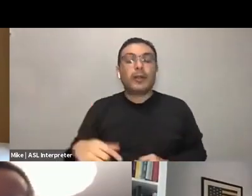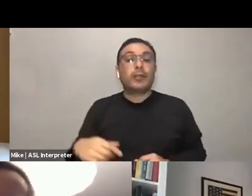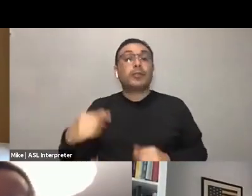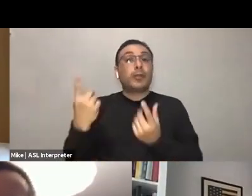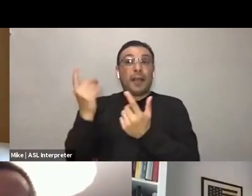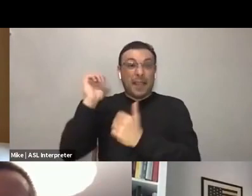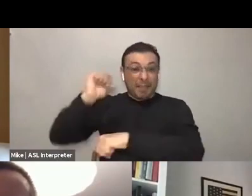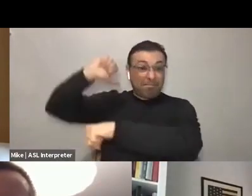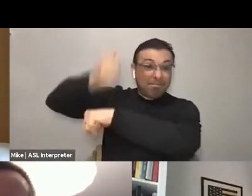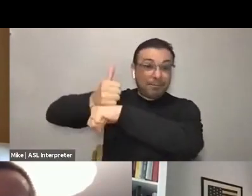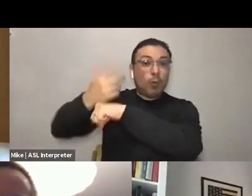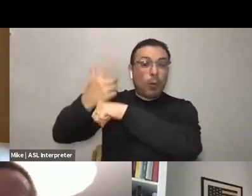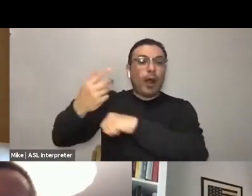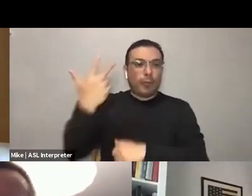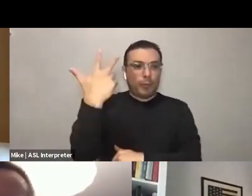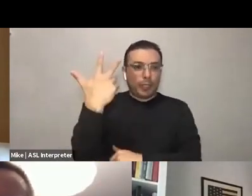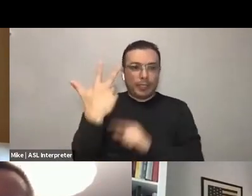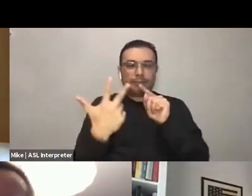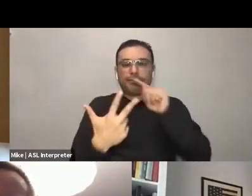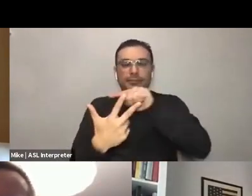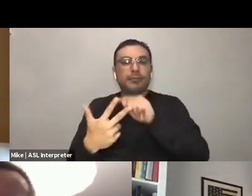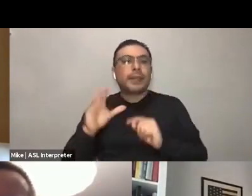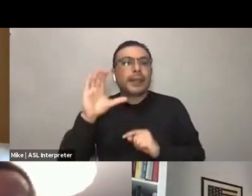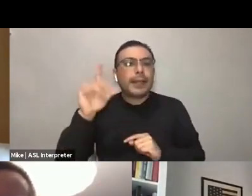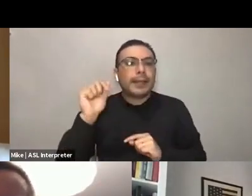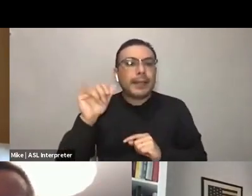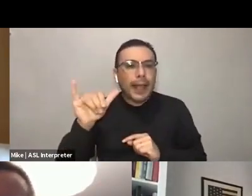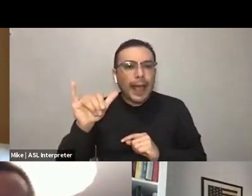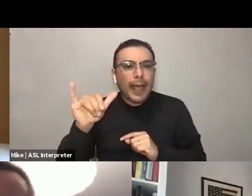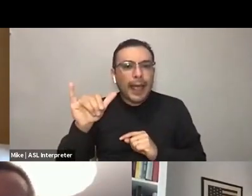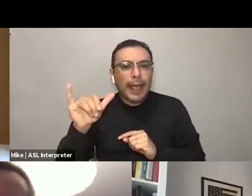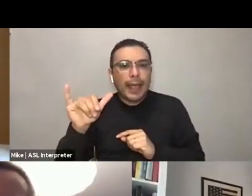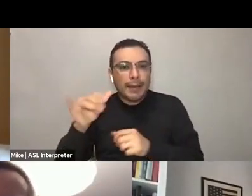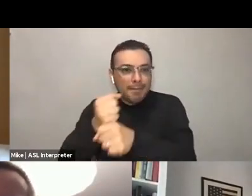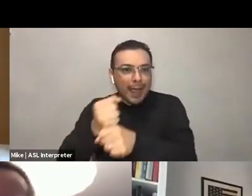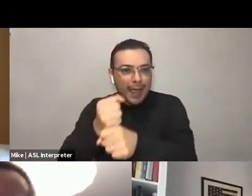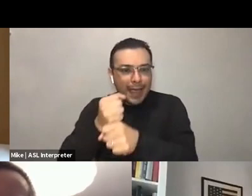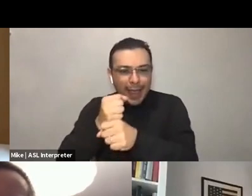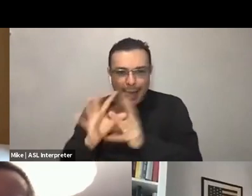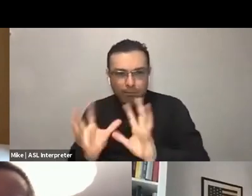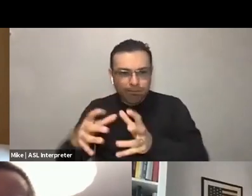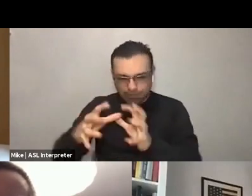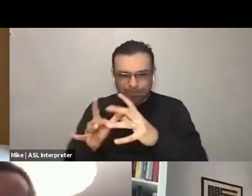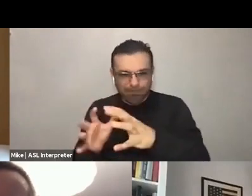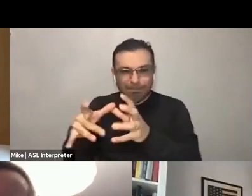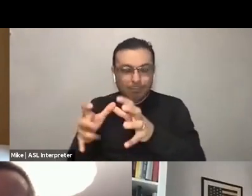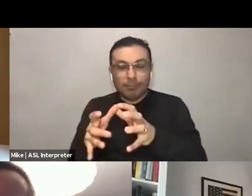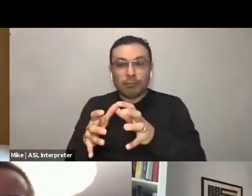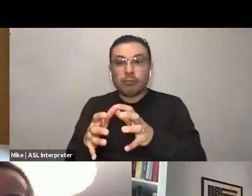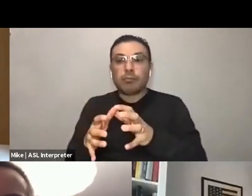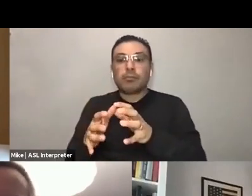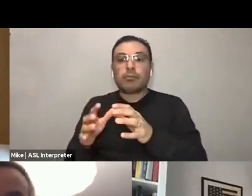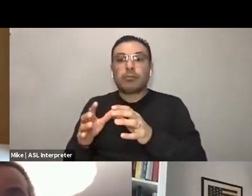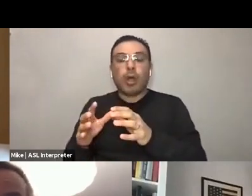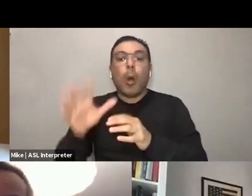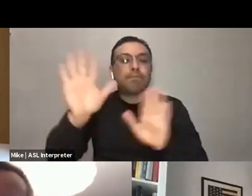playmaking and play reading program that will present the work of both disabled playwrights